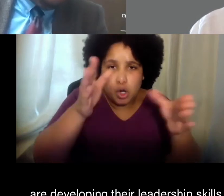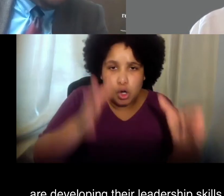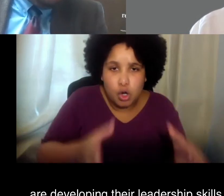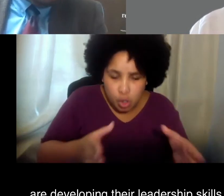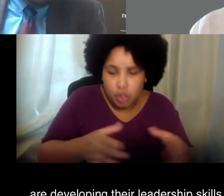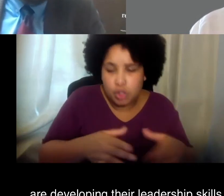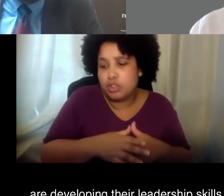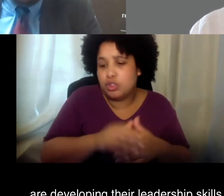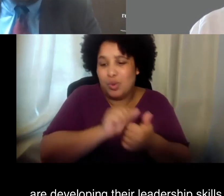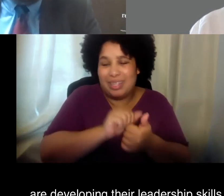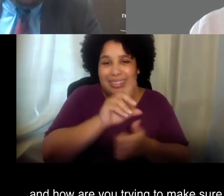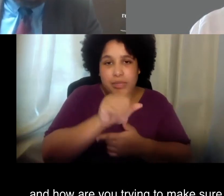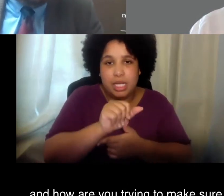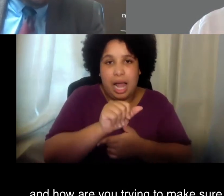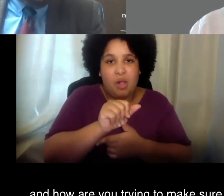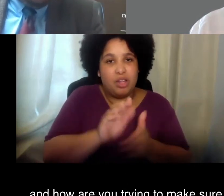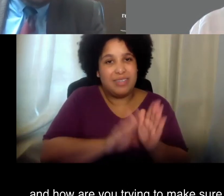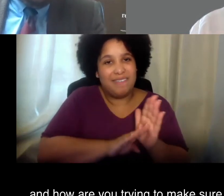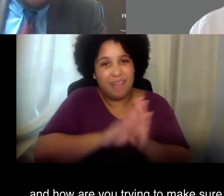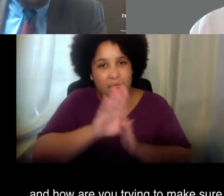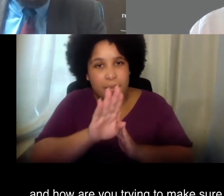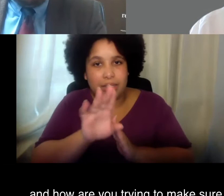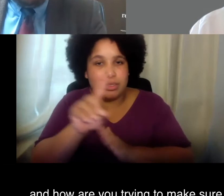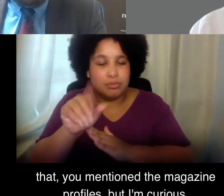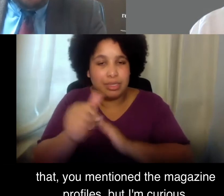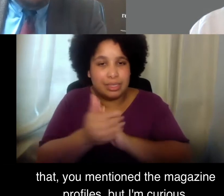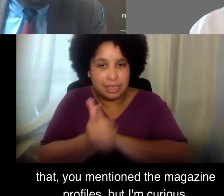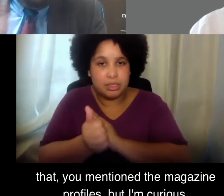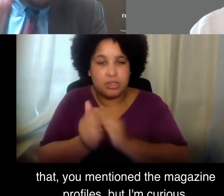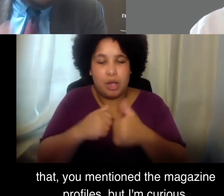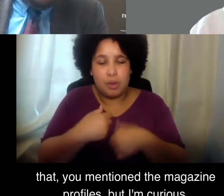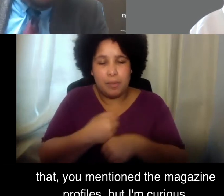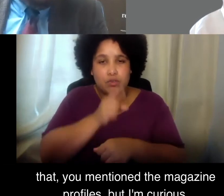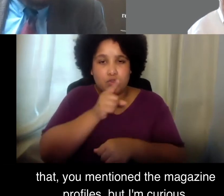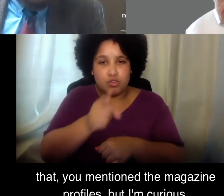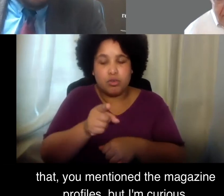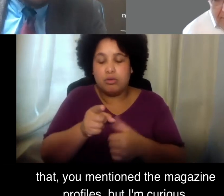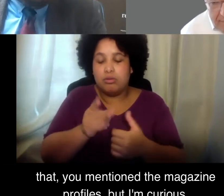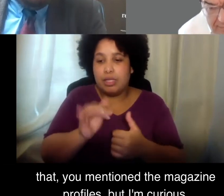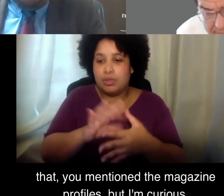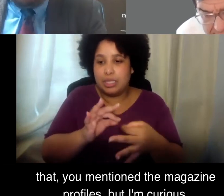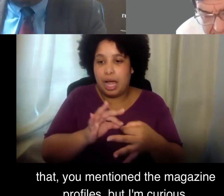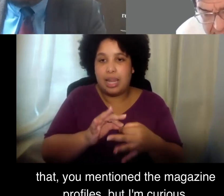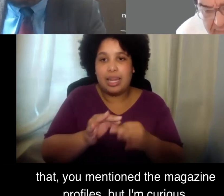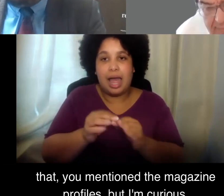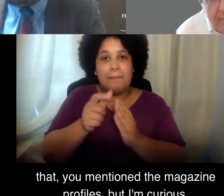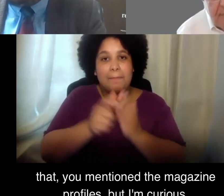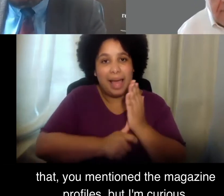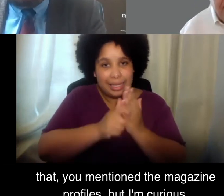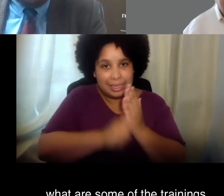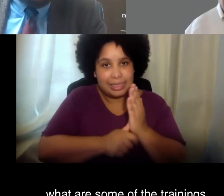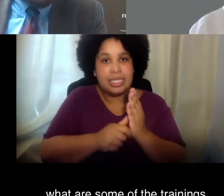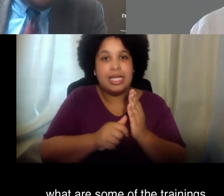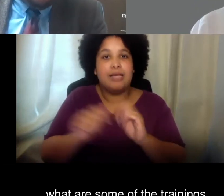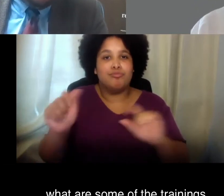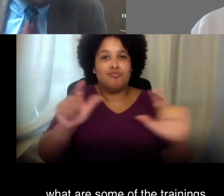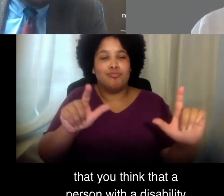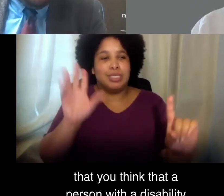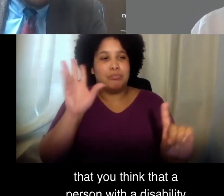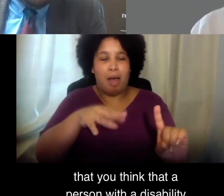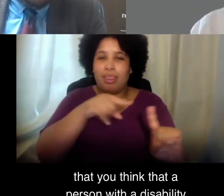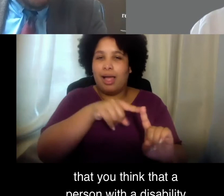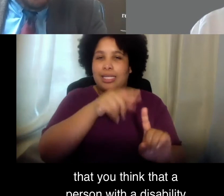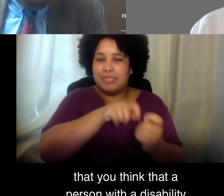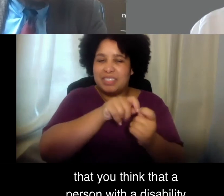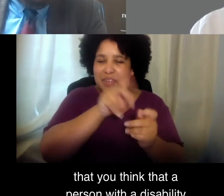their leadership skills? How are you trying to make sure that you mentioned the magazine profiles, but I'm curious, what are some of the trainings that you